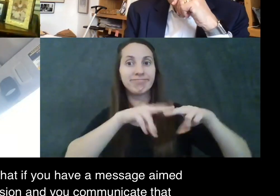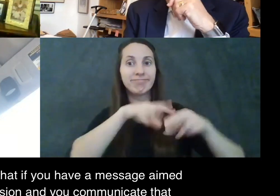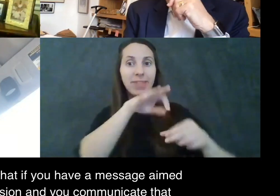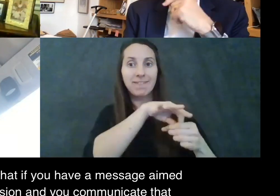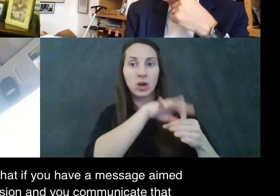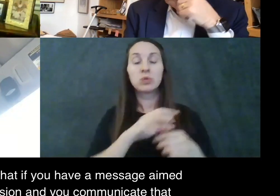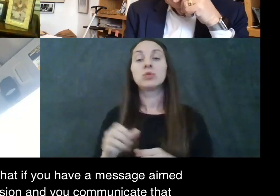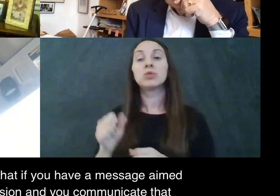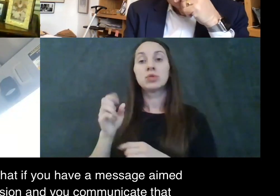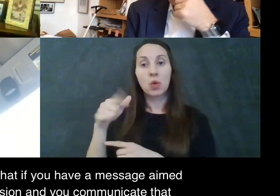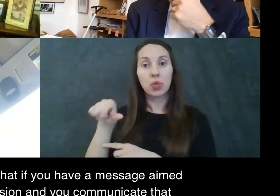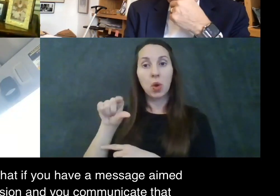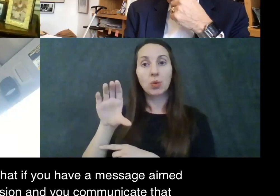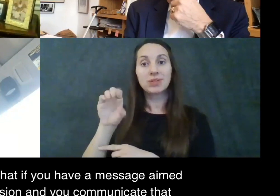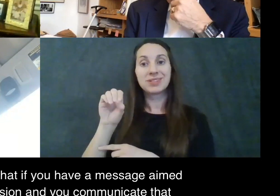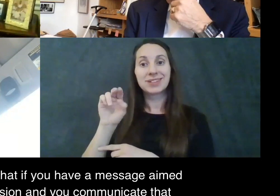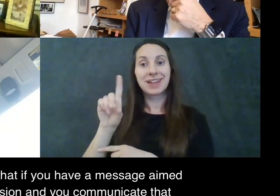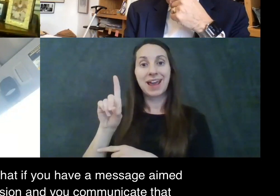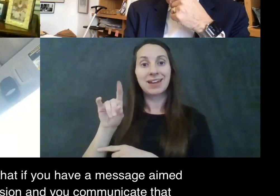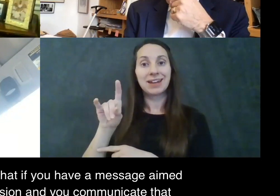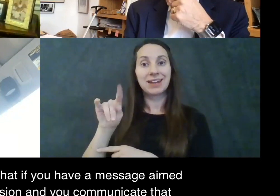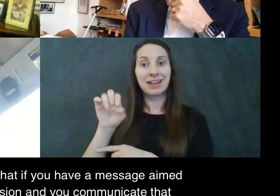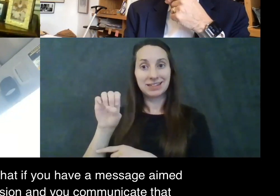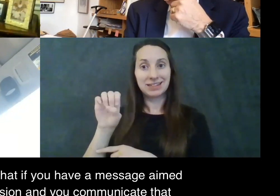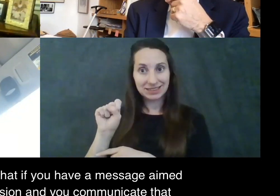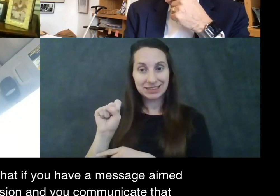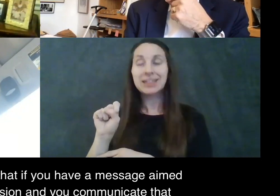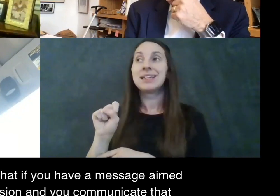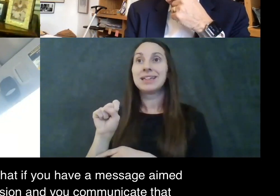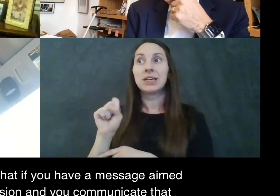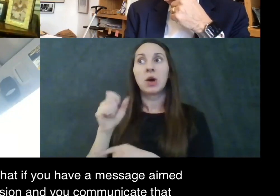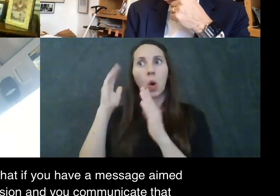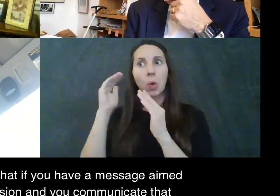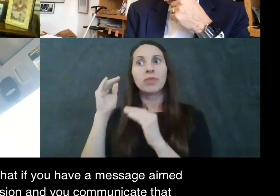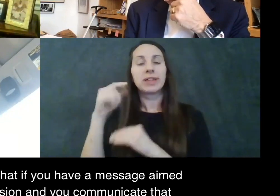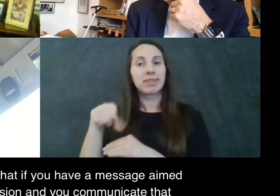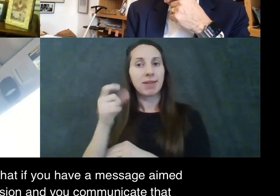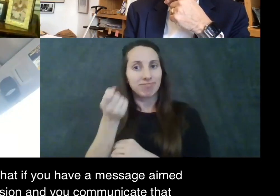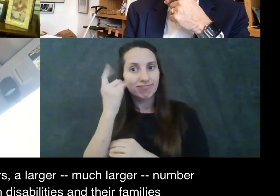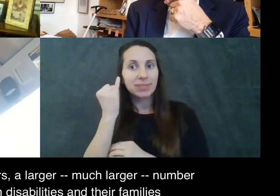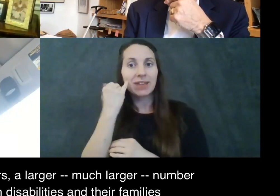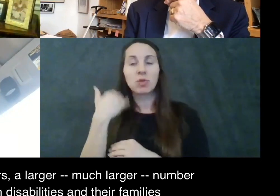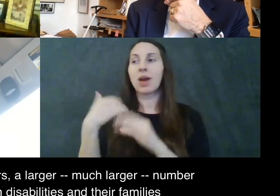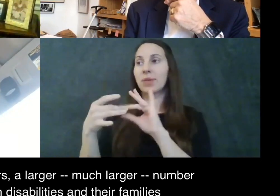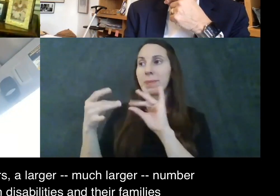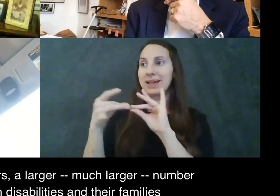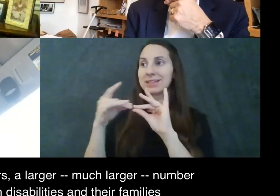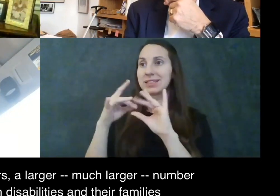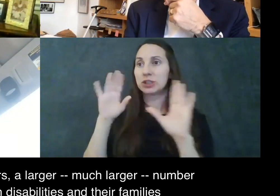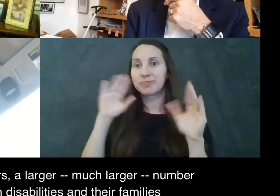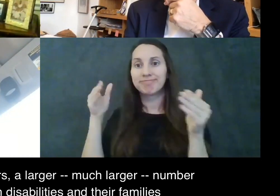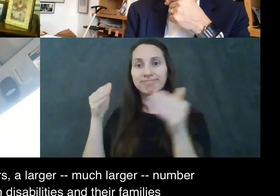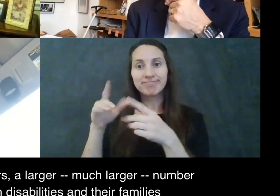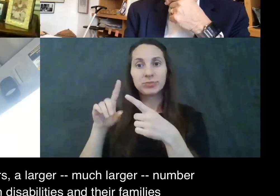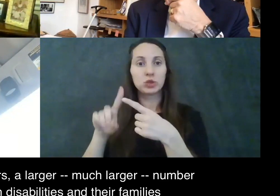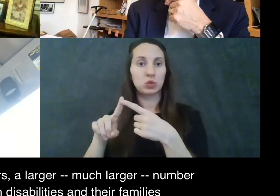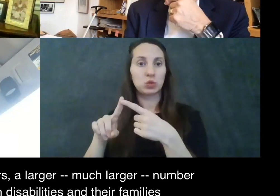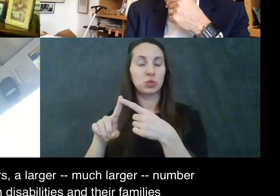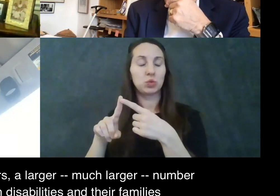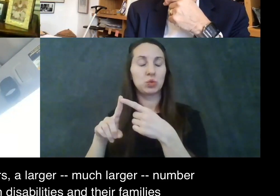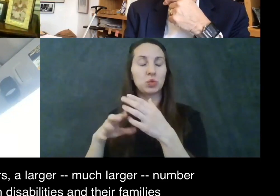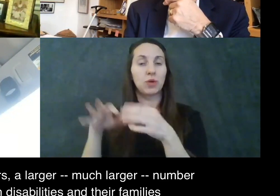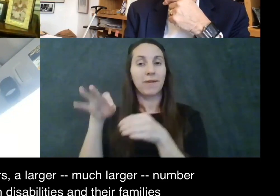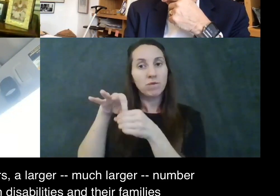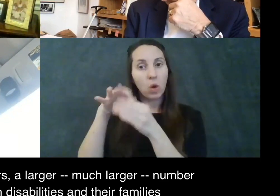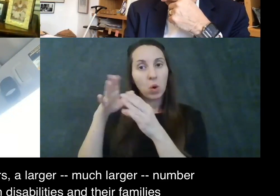is that if you have a message aimed at disability inclusion and you communicate that message to the voters,